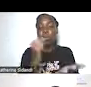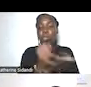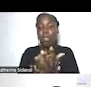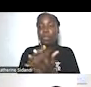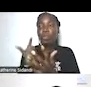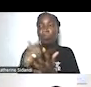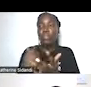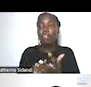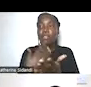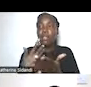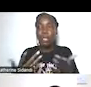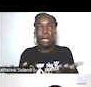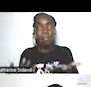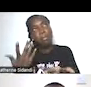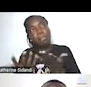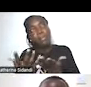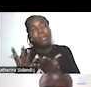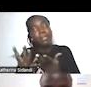8